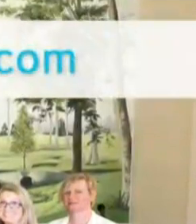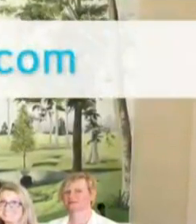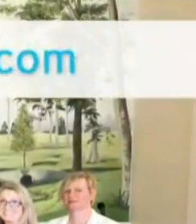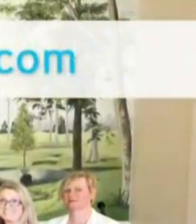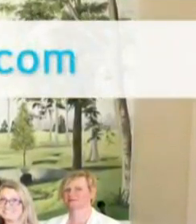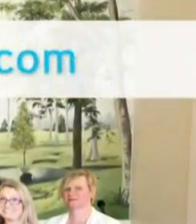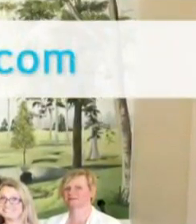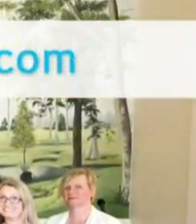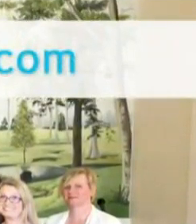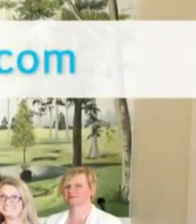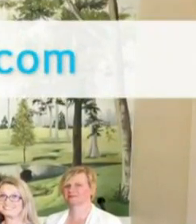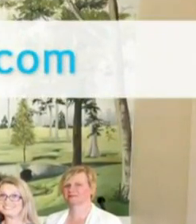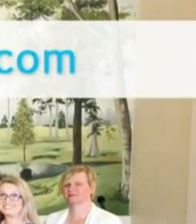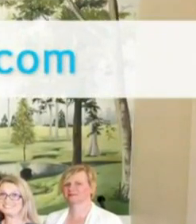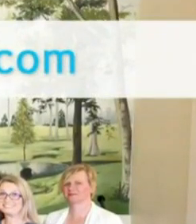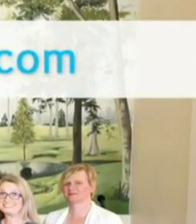information,